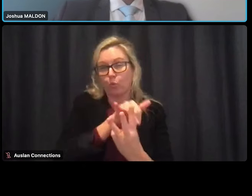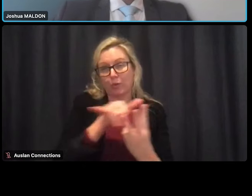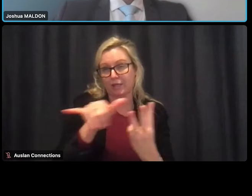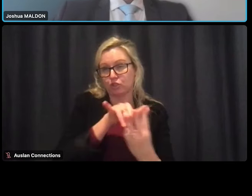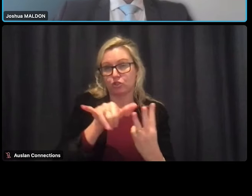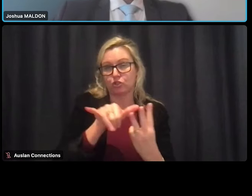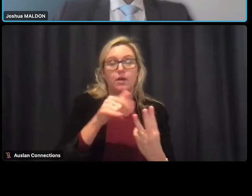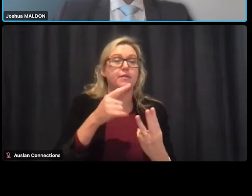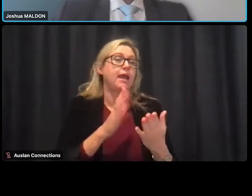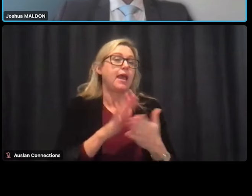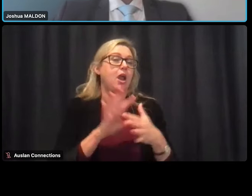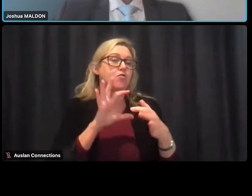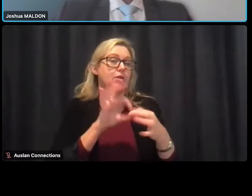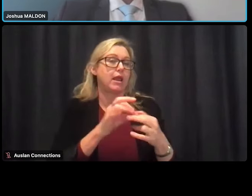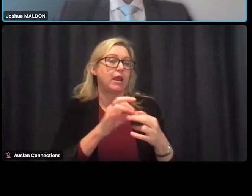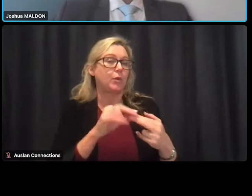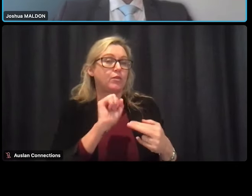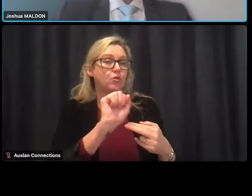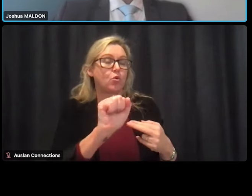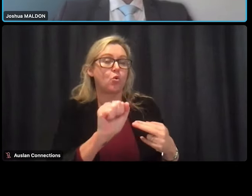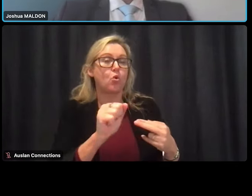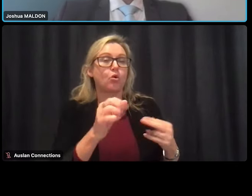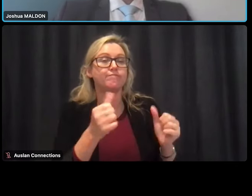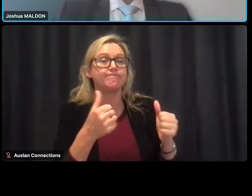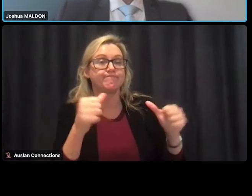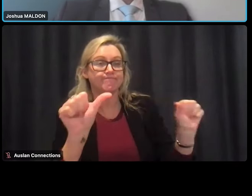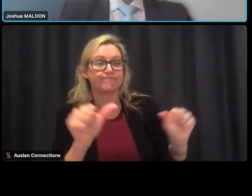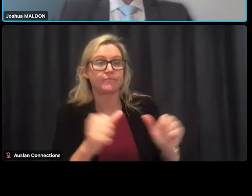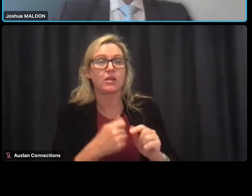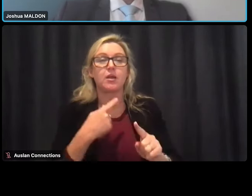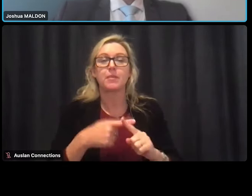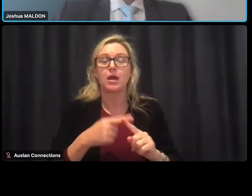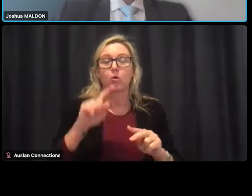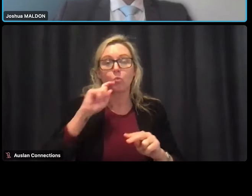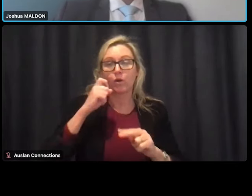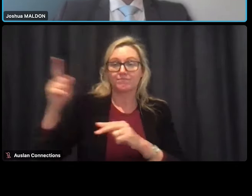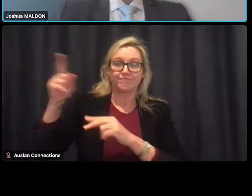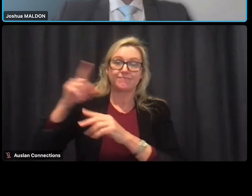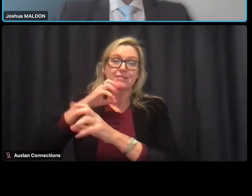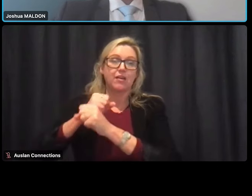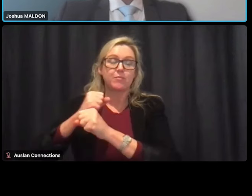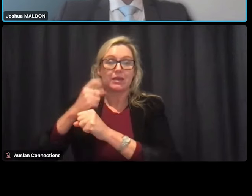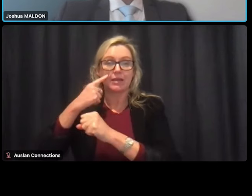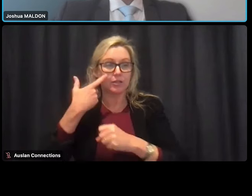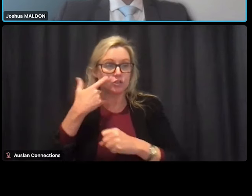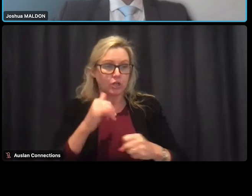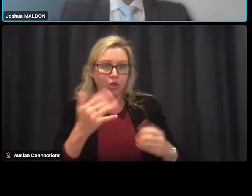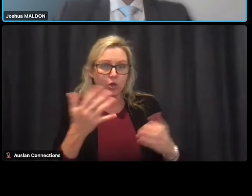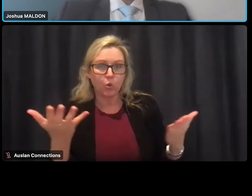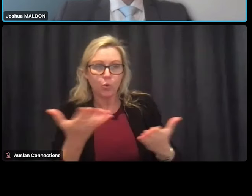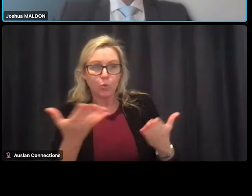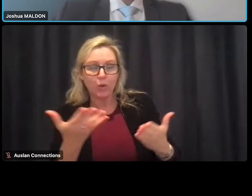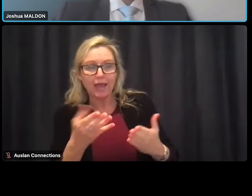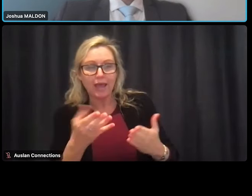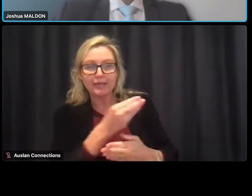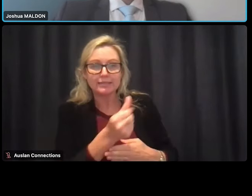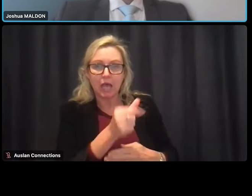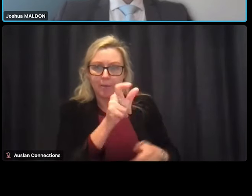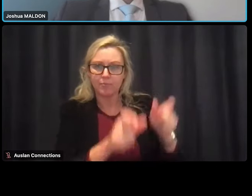to outcomes. It'll also help guide the Aged Care Quality and Safety Commission to identify where residents may be at nutritional